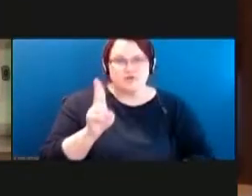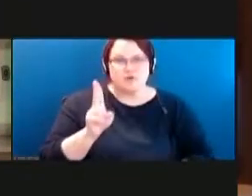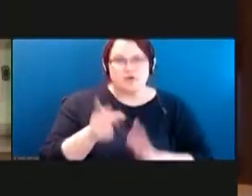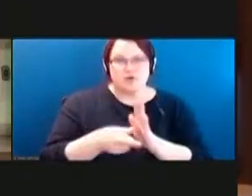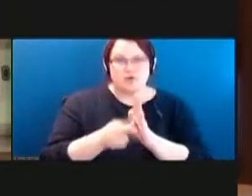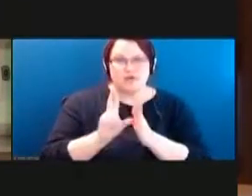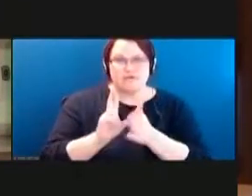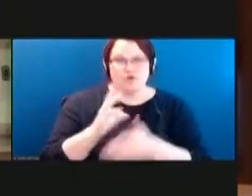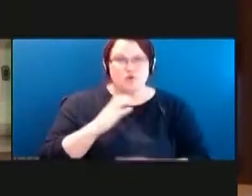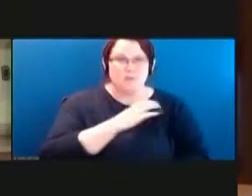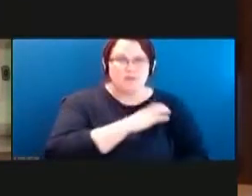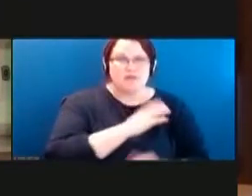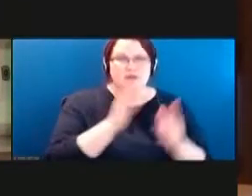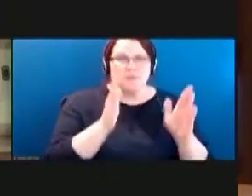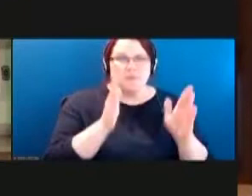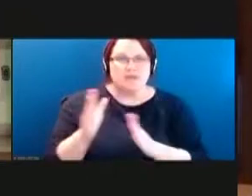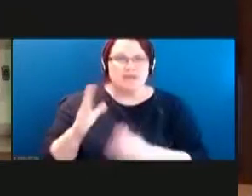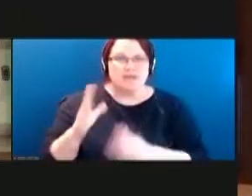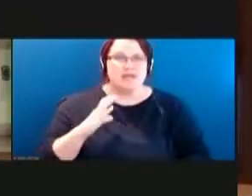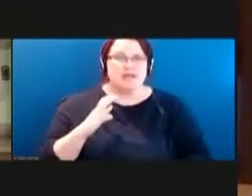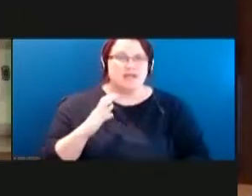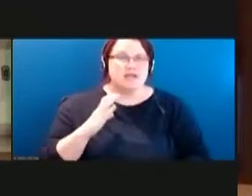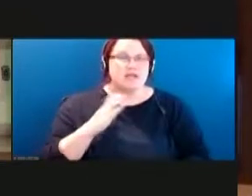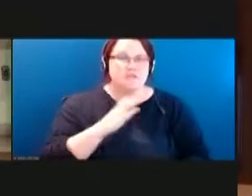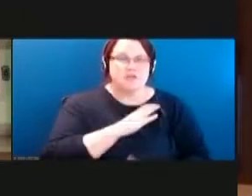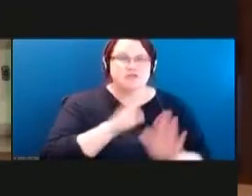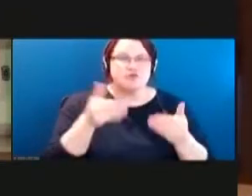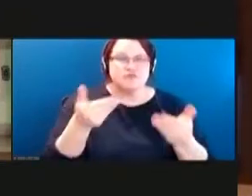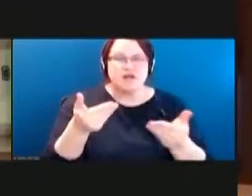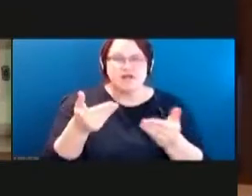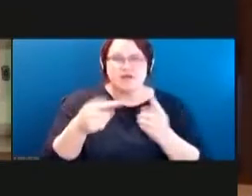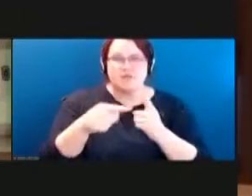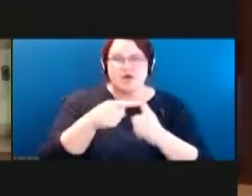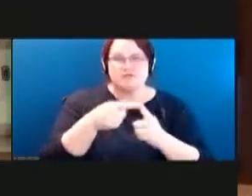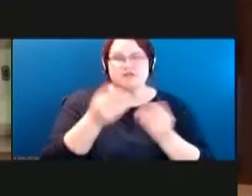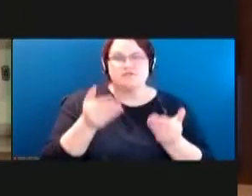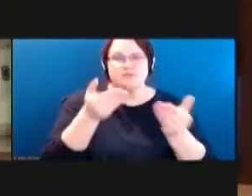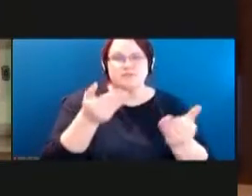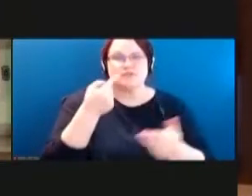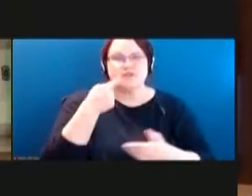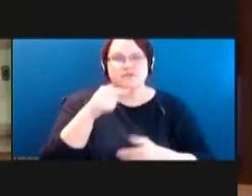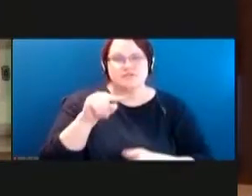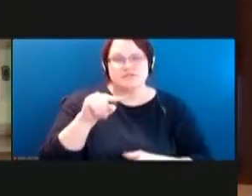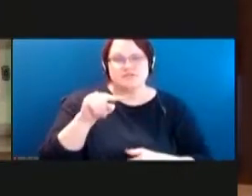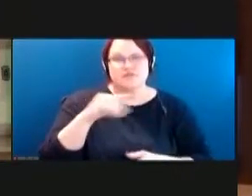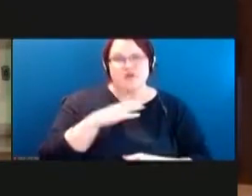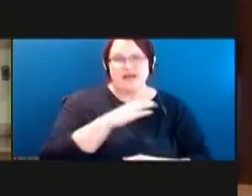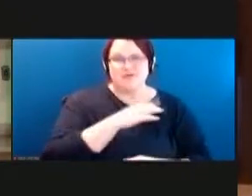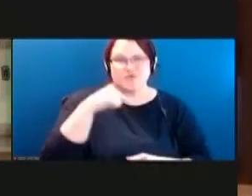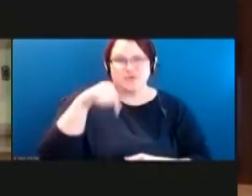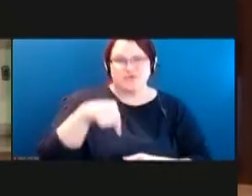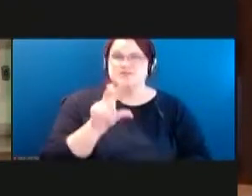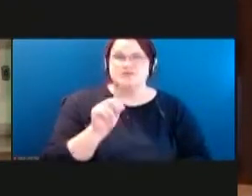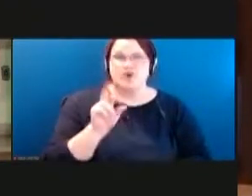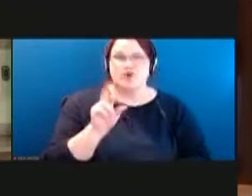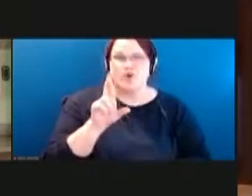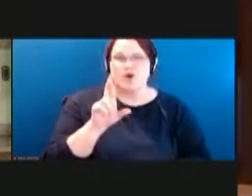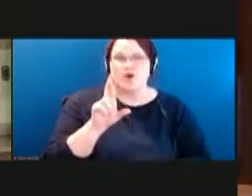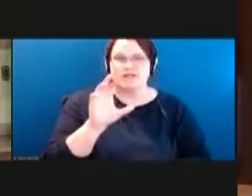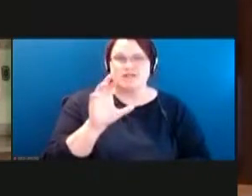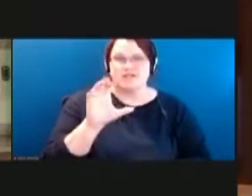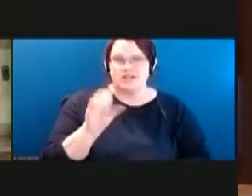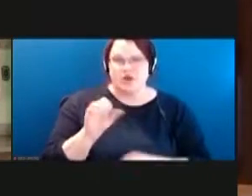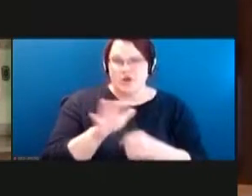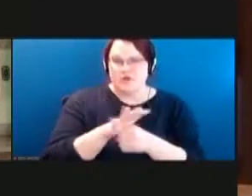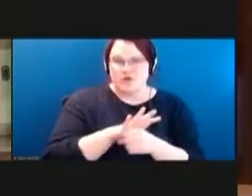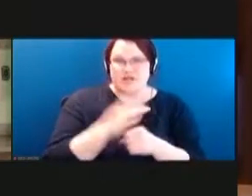provided positive recommendations to City Council for this property. There was no RCO located for that property,